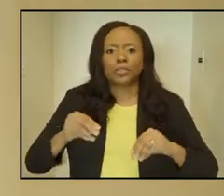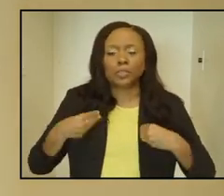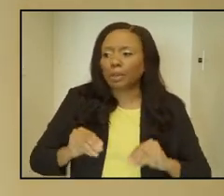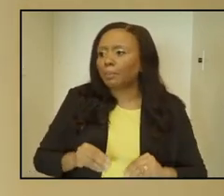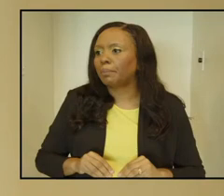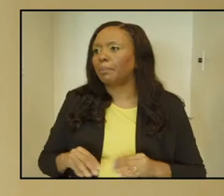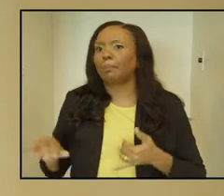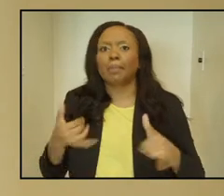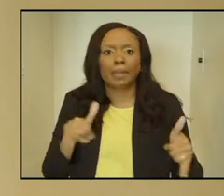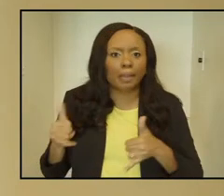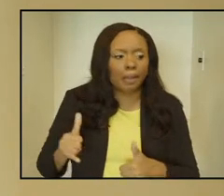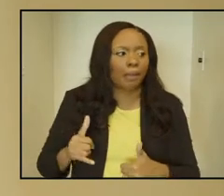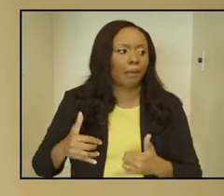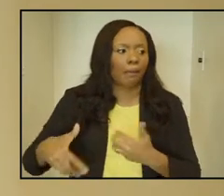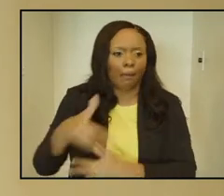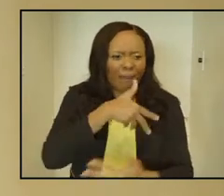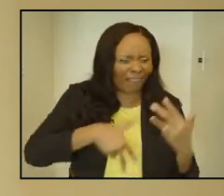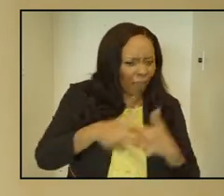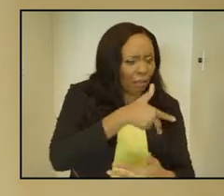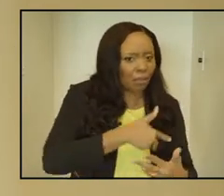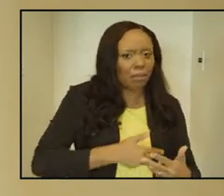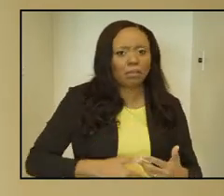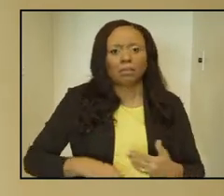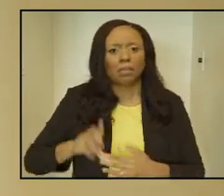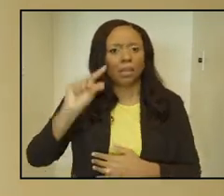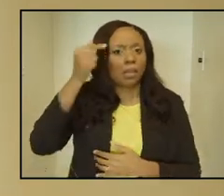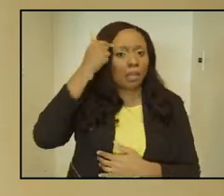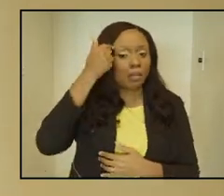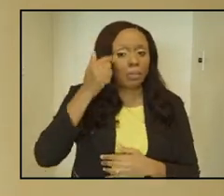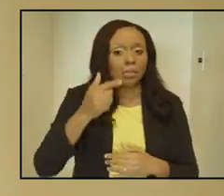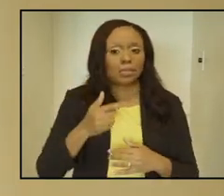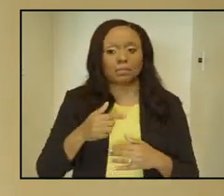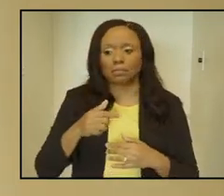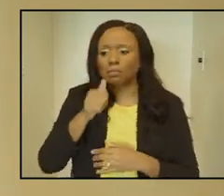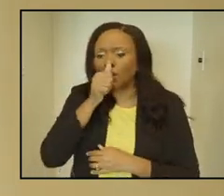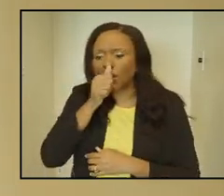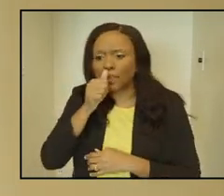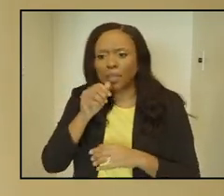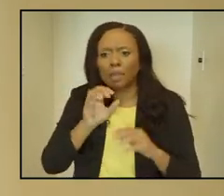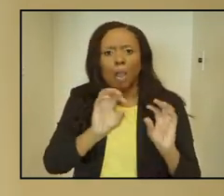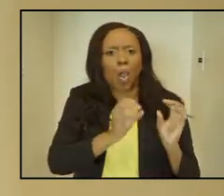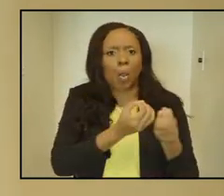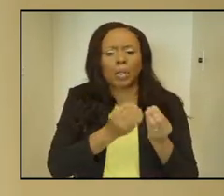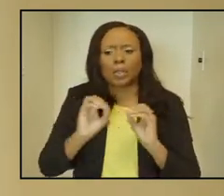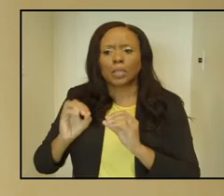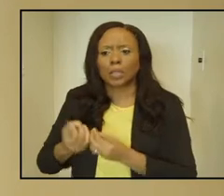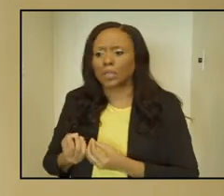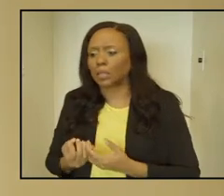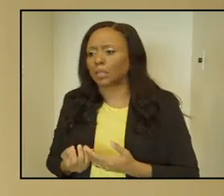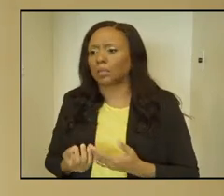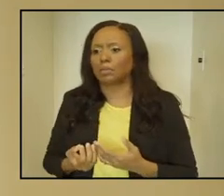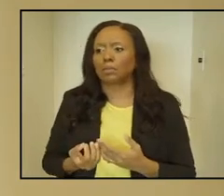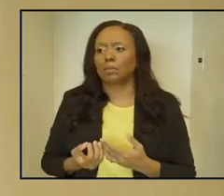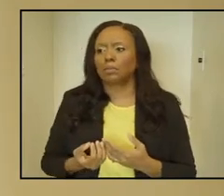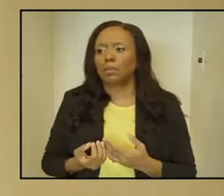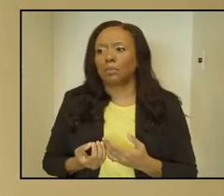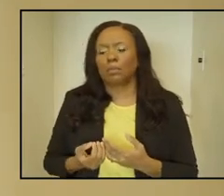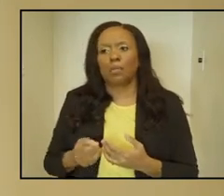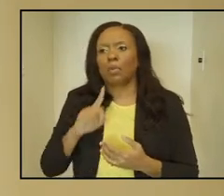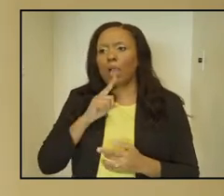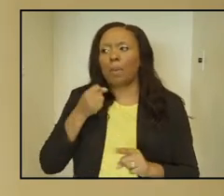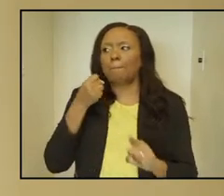interact. Public and private sector organizations had an abrupt awakening as they found themselves having to control a